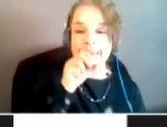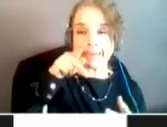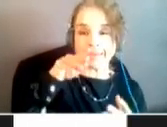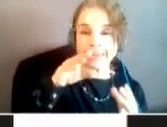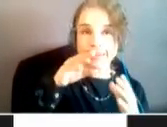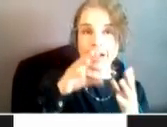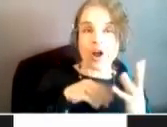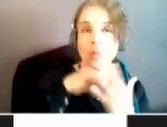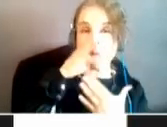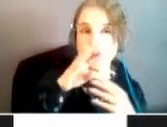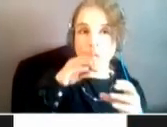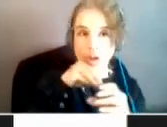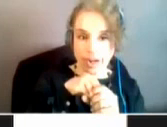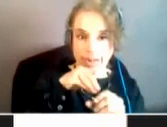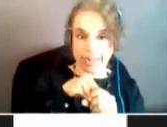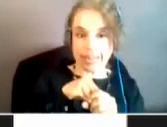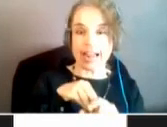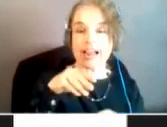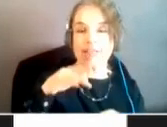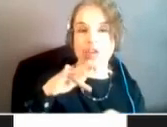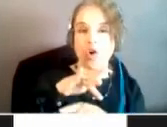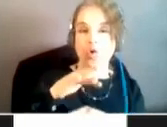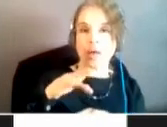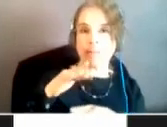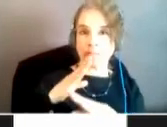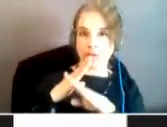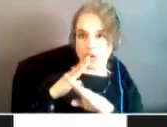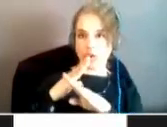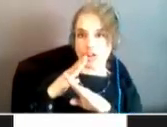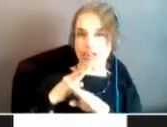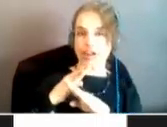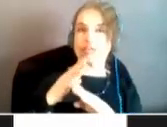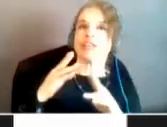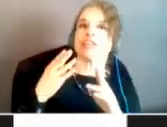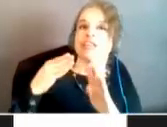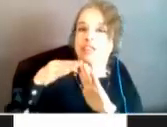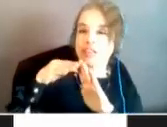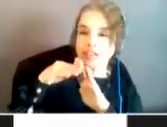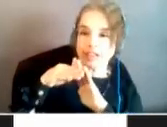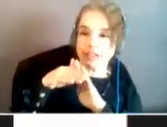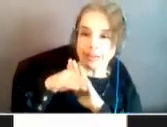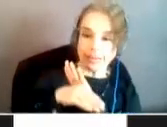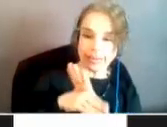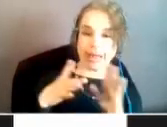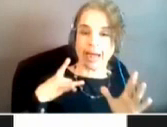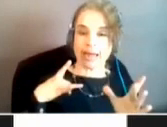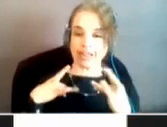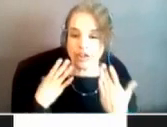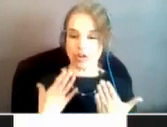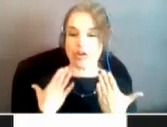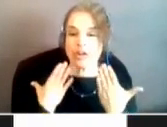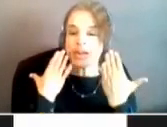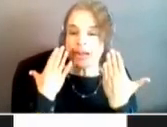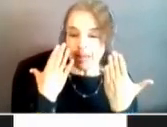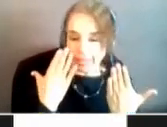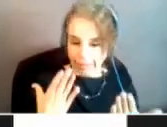that includes skill building intervention to decrease depressive symptoms often provided in the client's